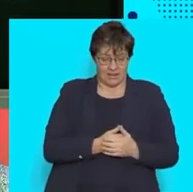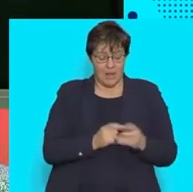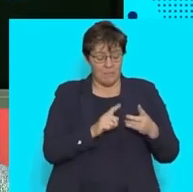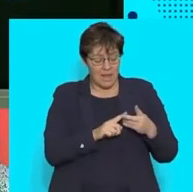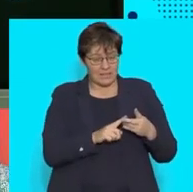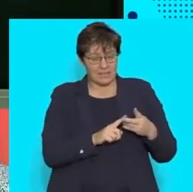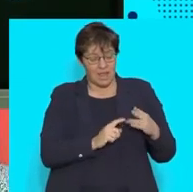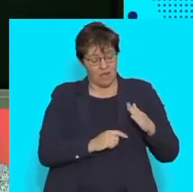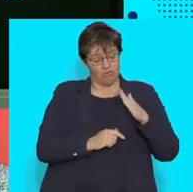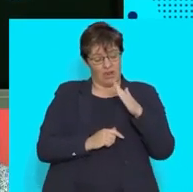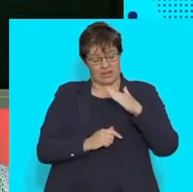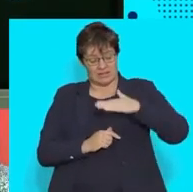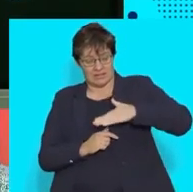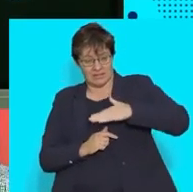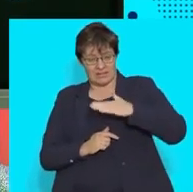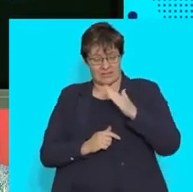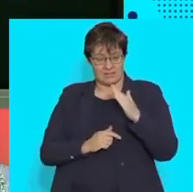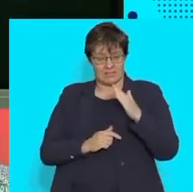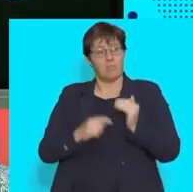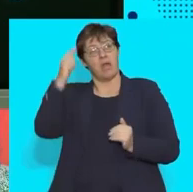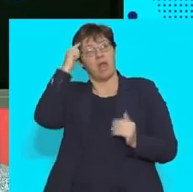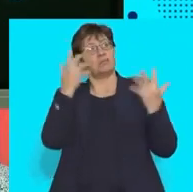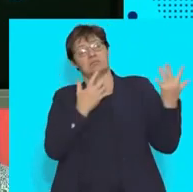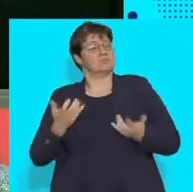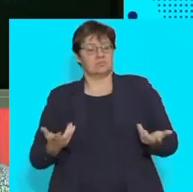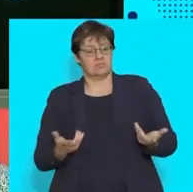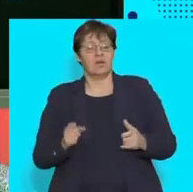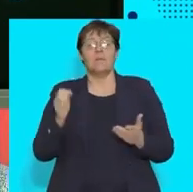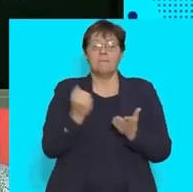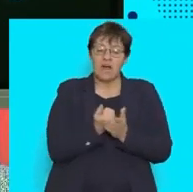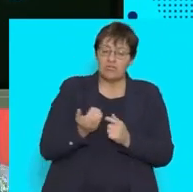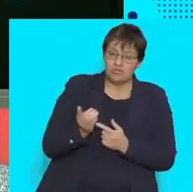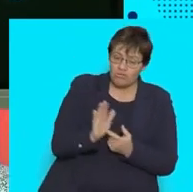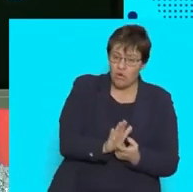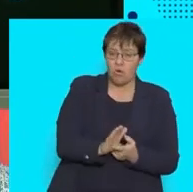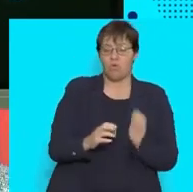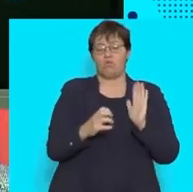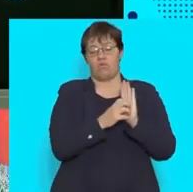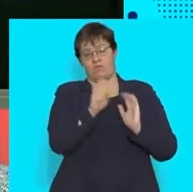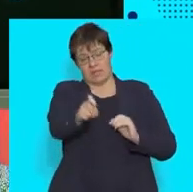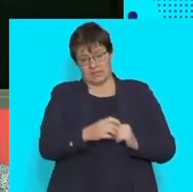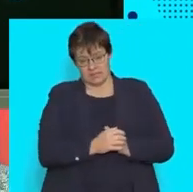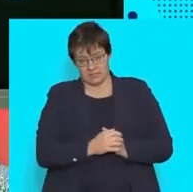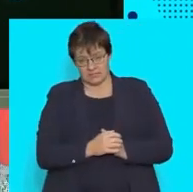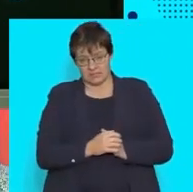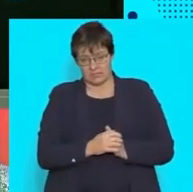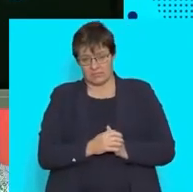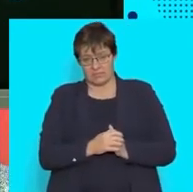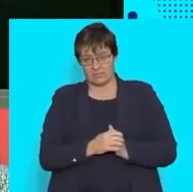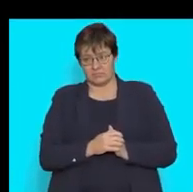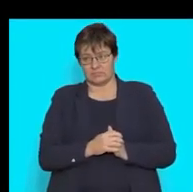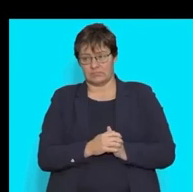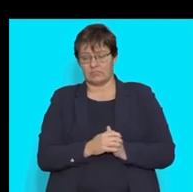calculating gradient is not something you can just do in your head. You have to show it on the graph. So